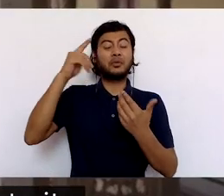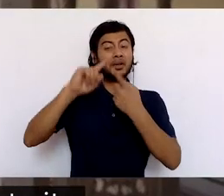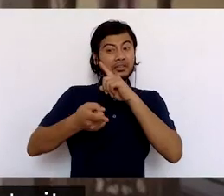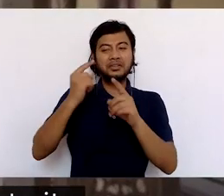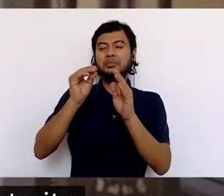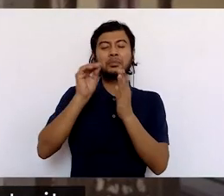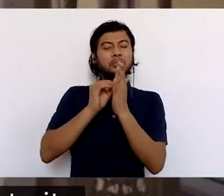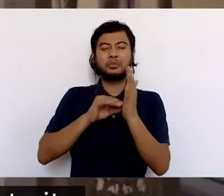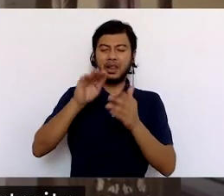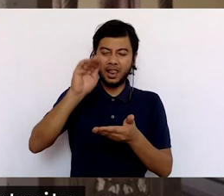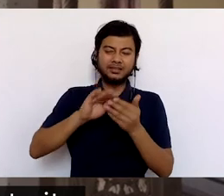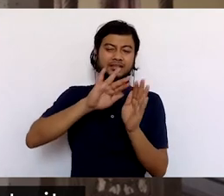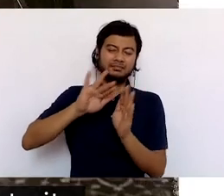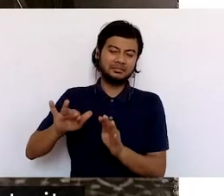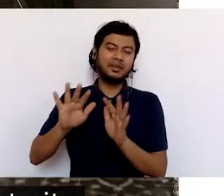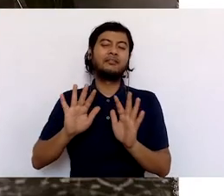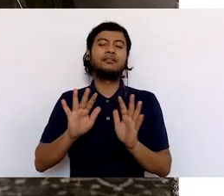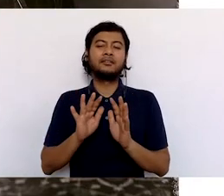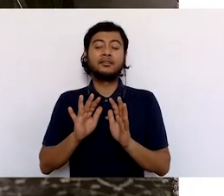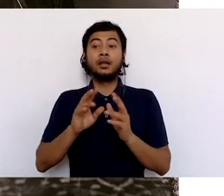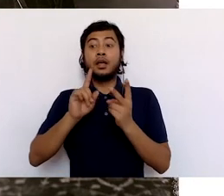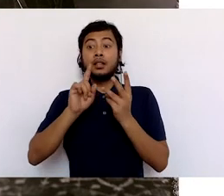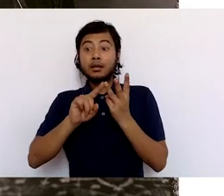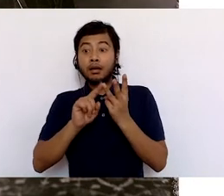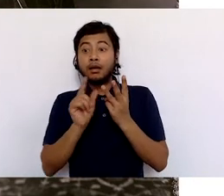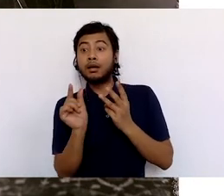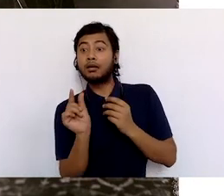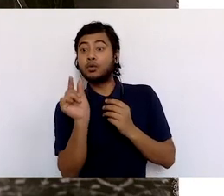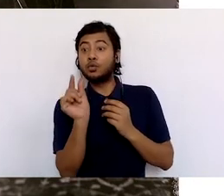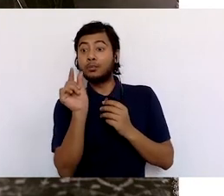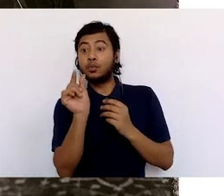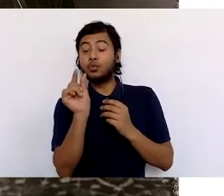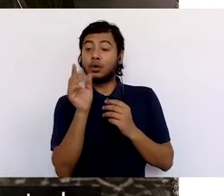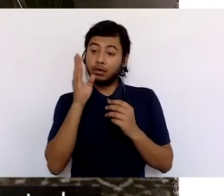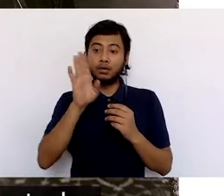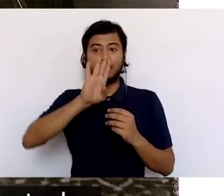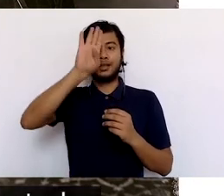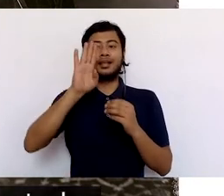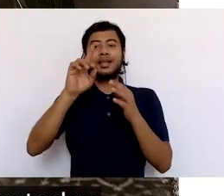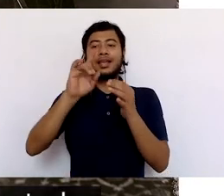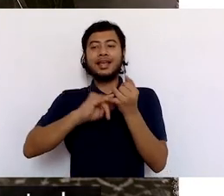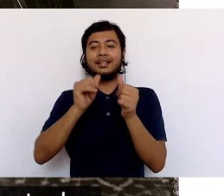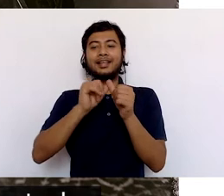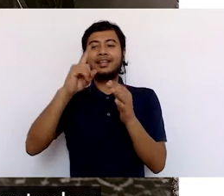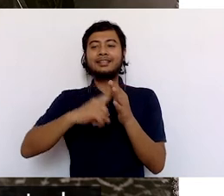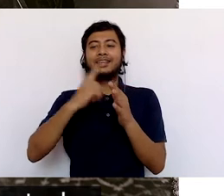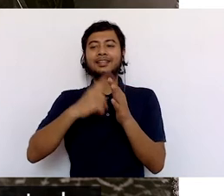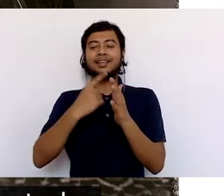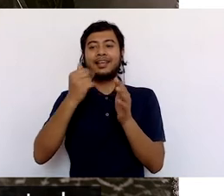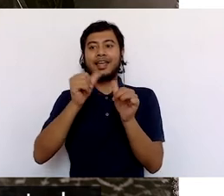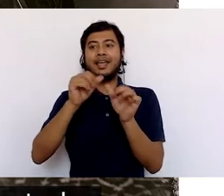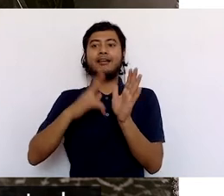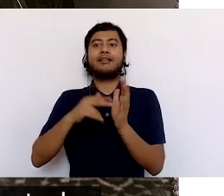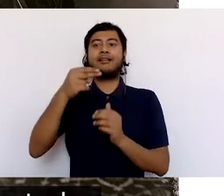connects us to the third pair of portraits of Maharana Sajjan Singh of Udaipur. He was the youngest of the three rulers we're